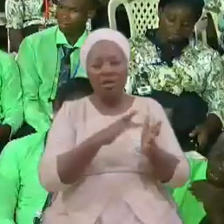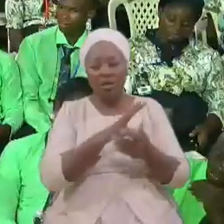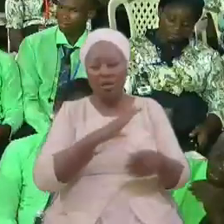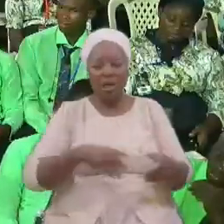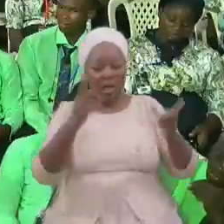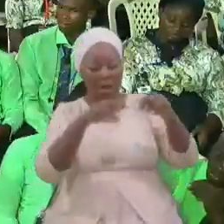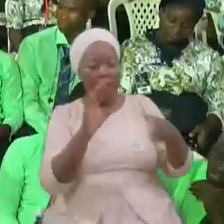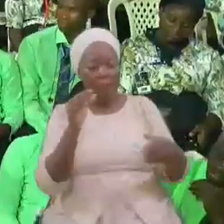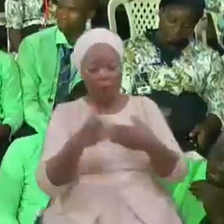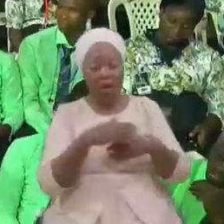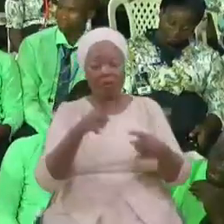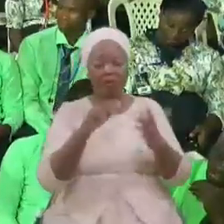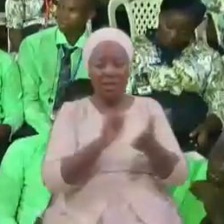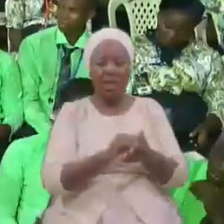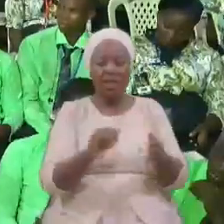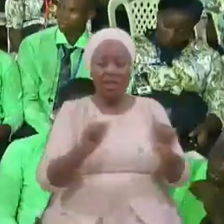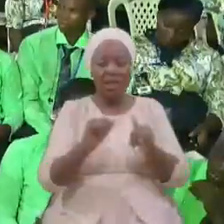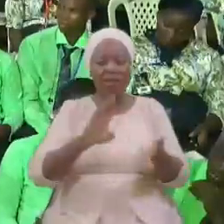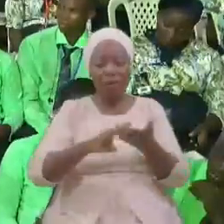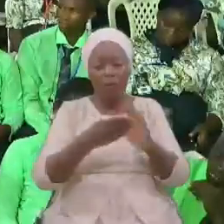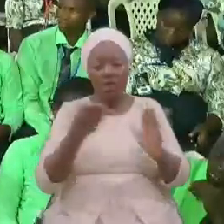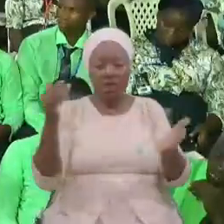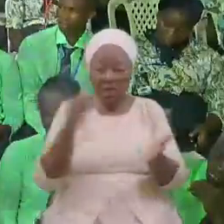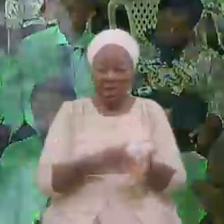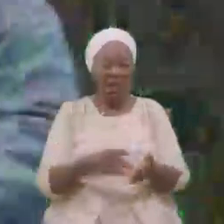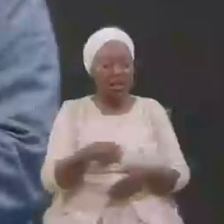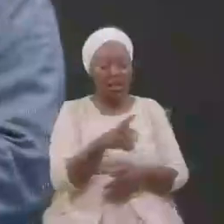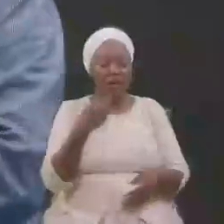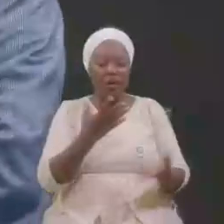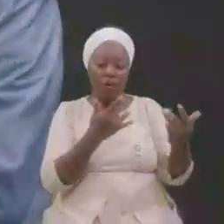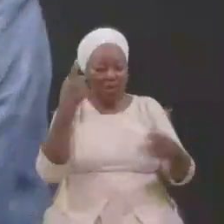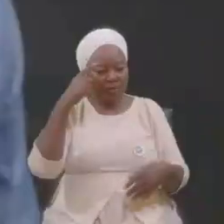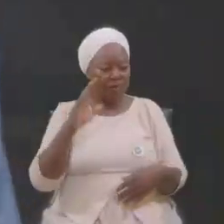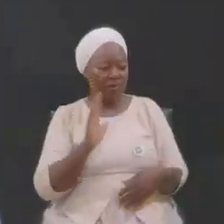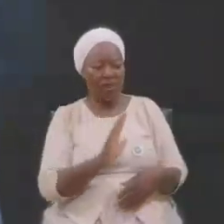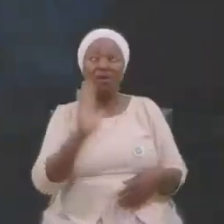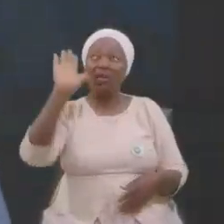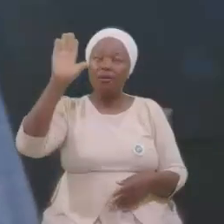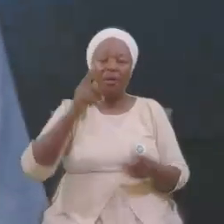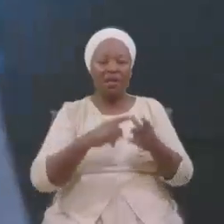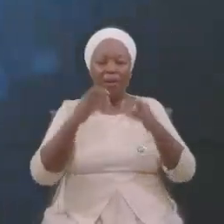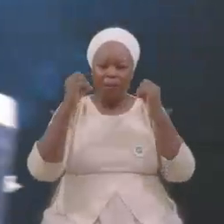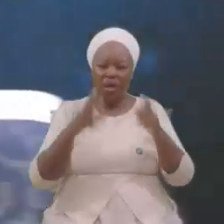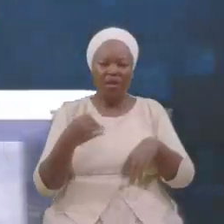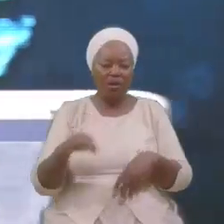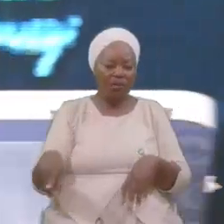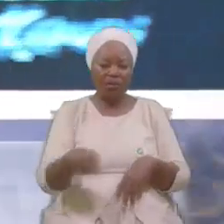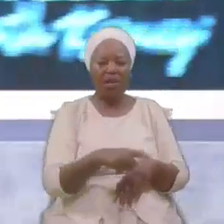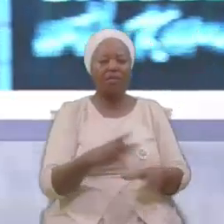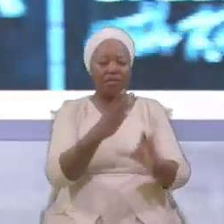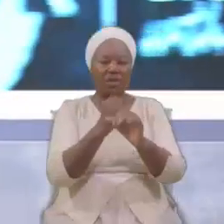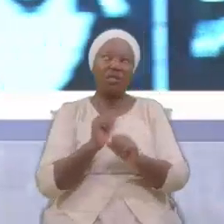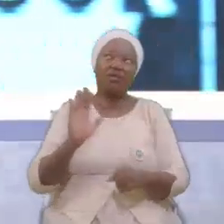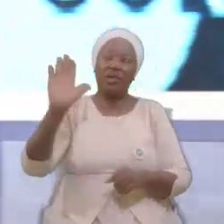community again, they were waiting for him, and many of them received him. John chapter